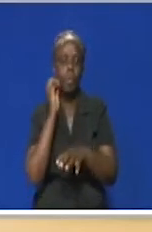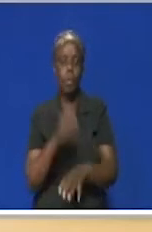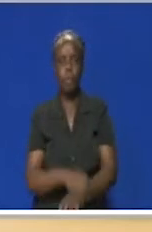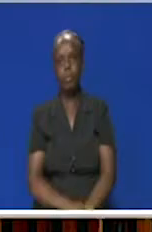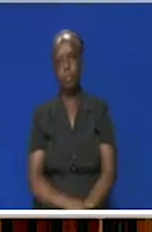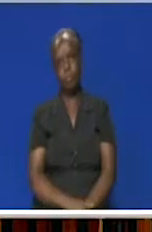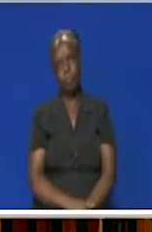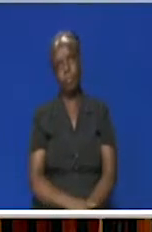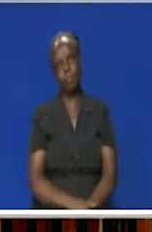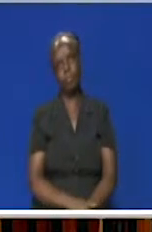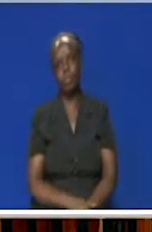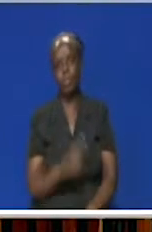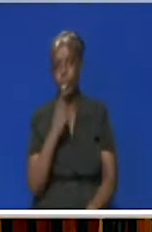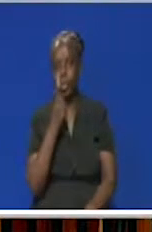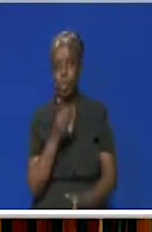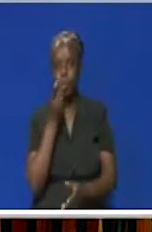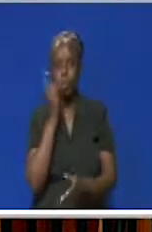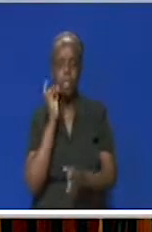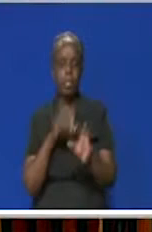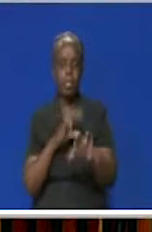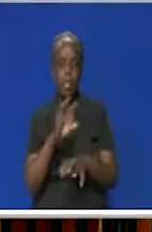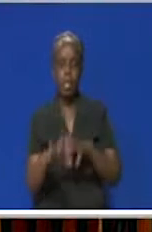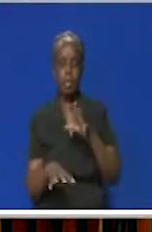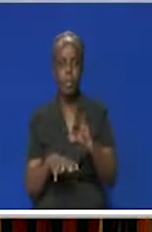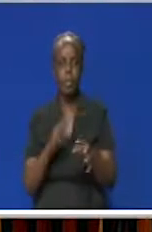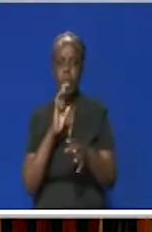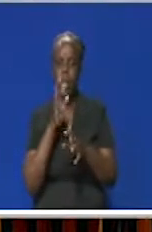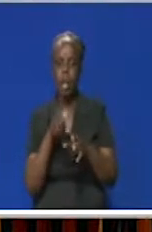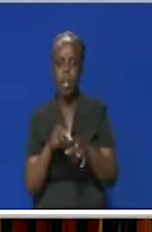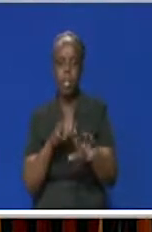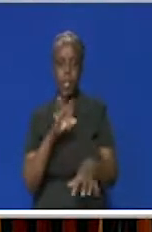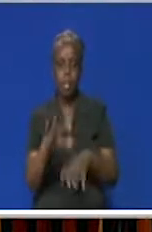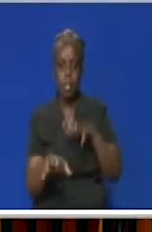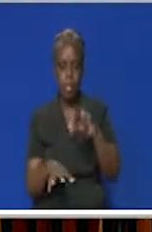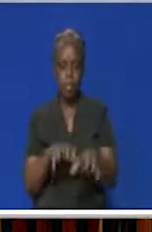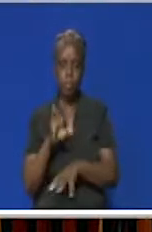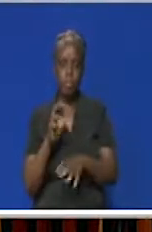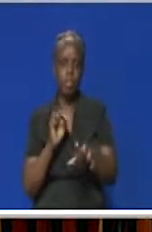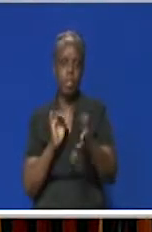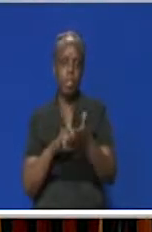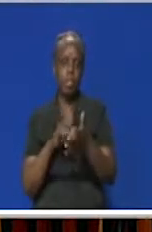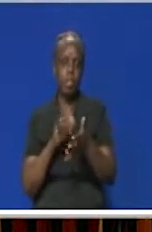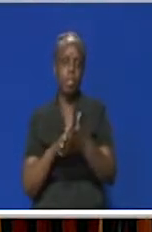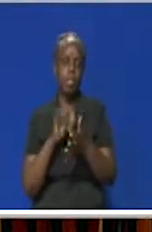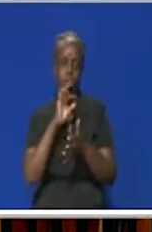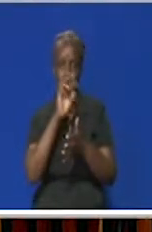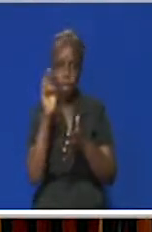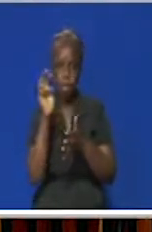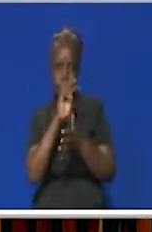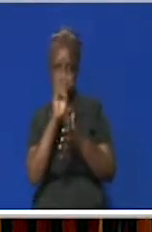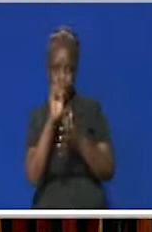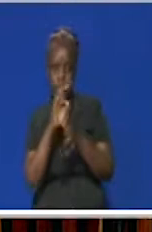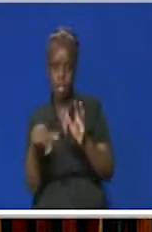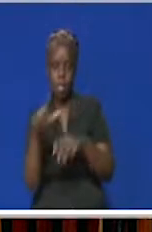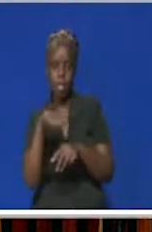home. So domestic animals are the animals that you see around our neighborhood.